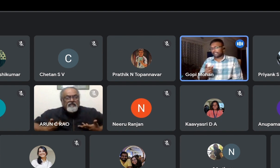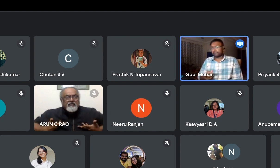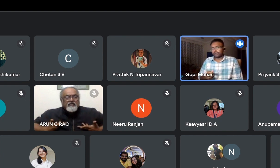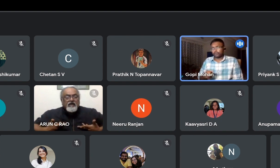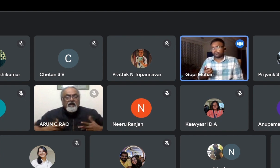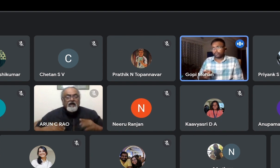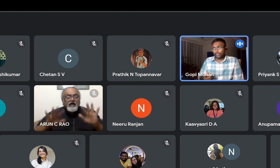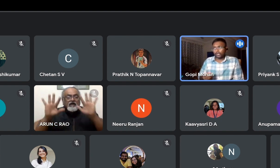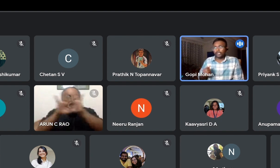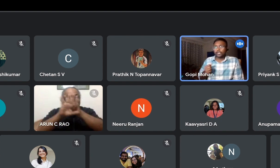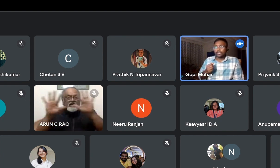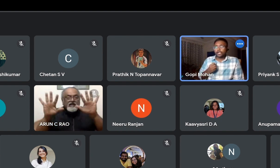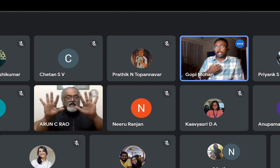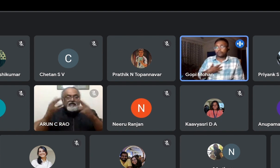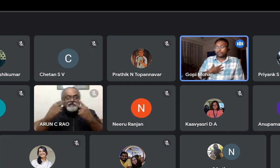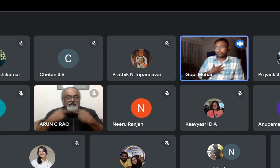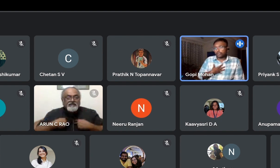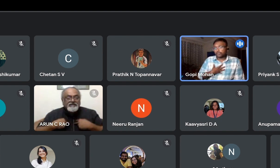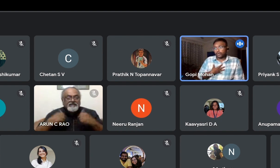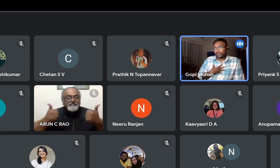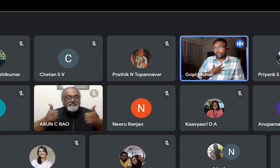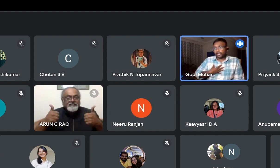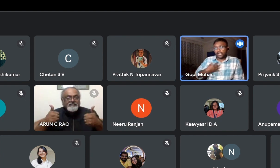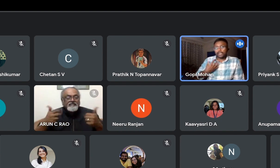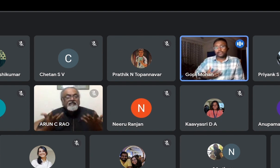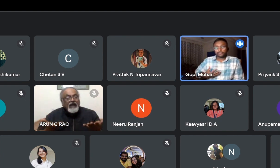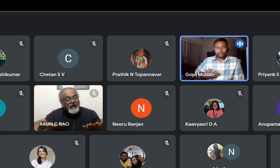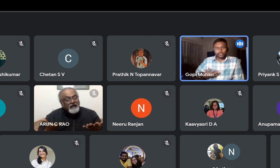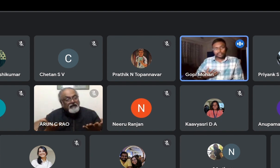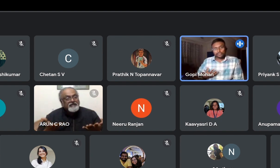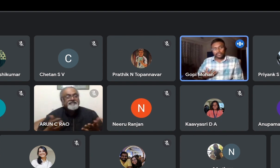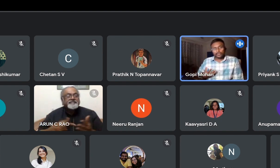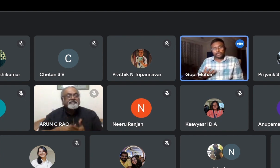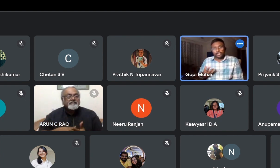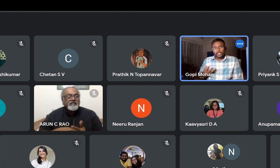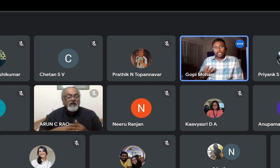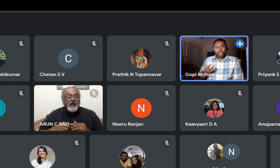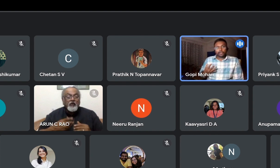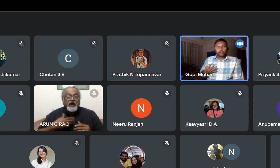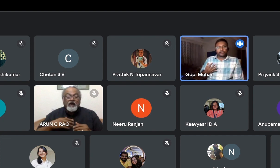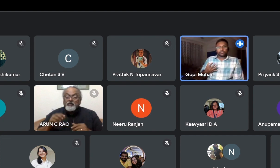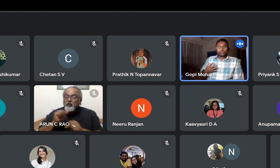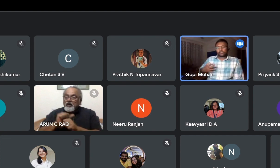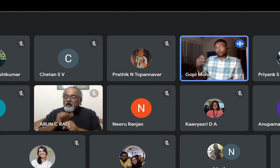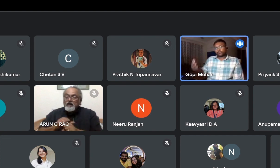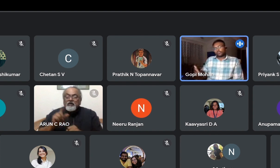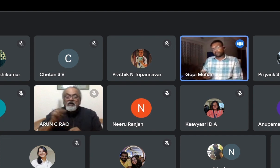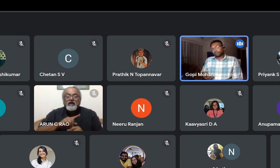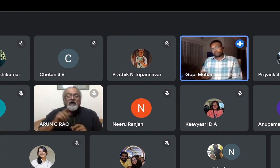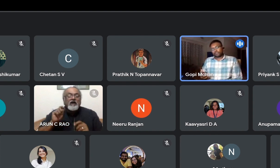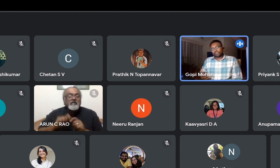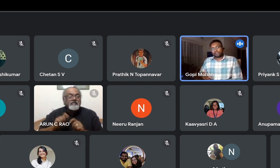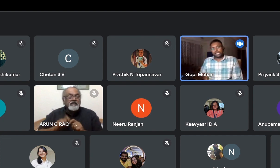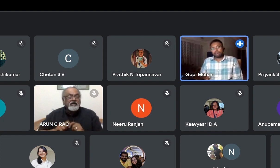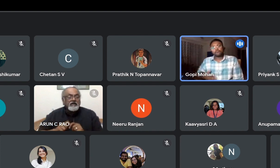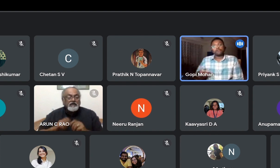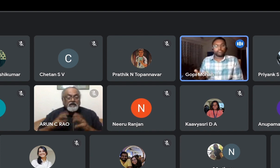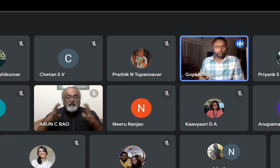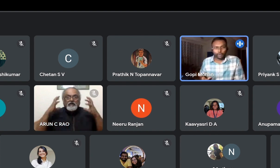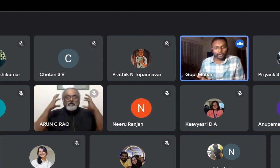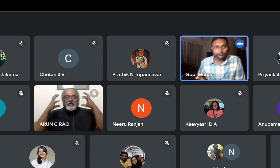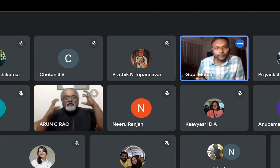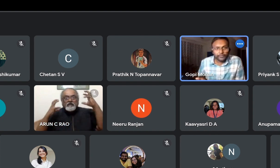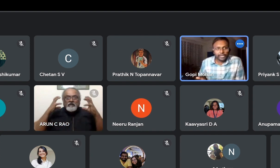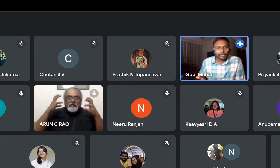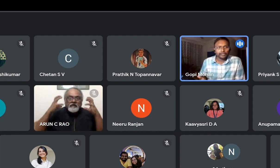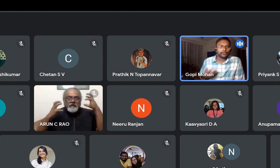This happened when I was at work one day and I had an anxiety attack, and they thought that I didn't have food in the